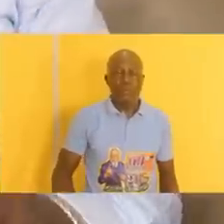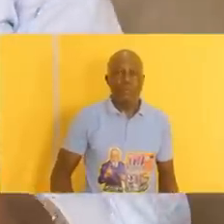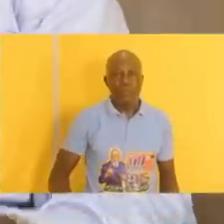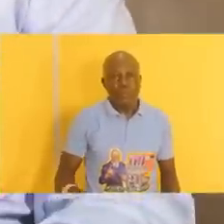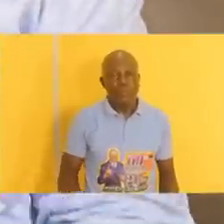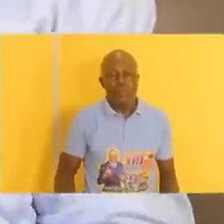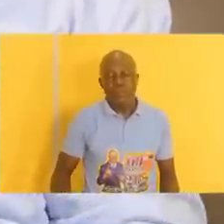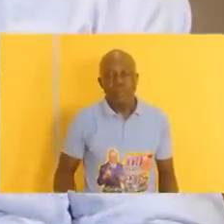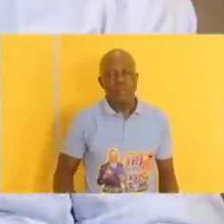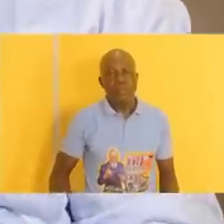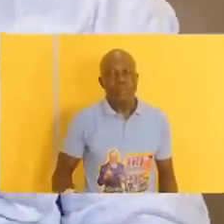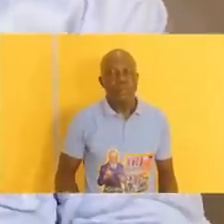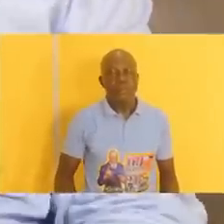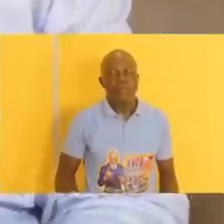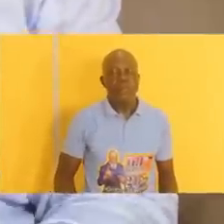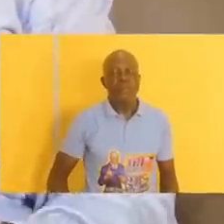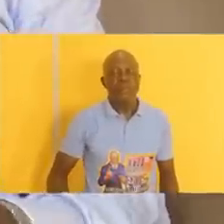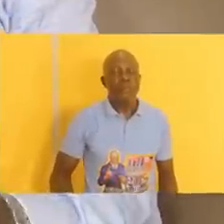boy.